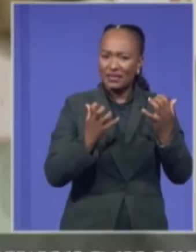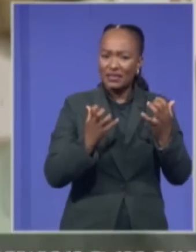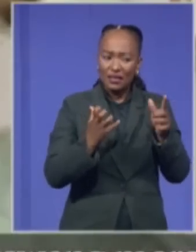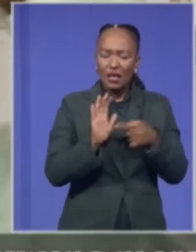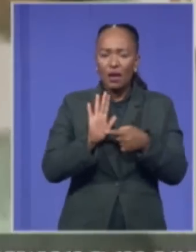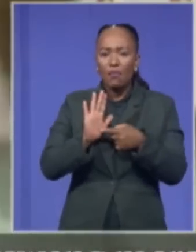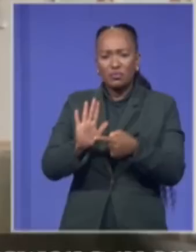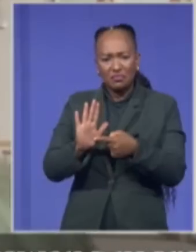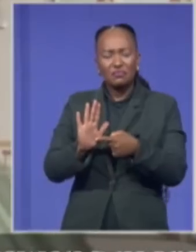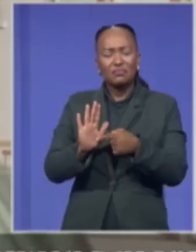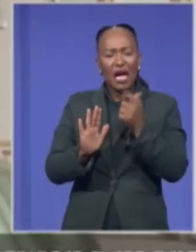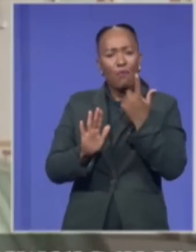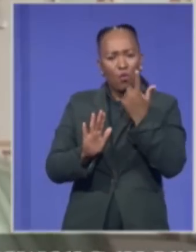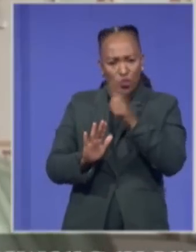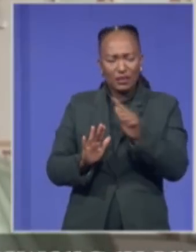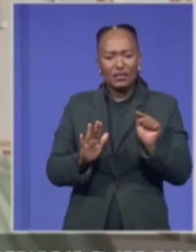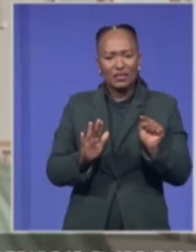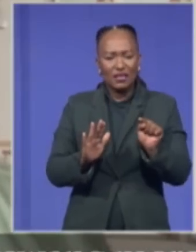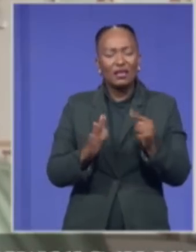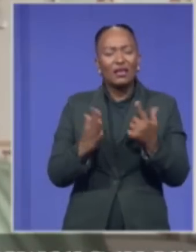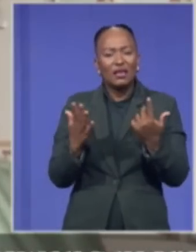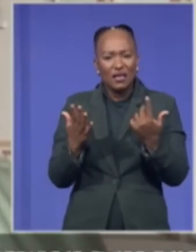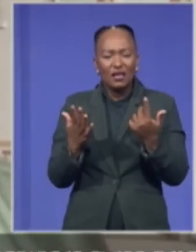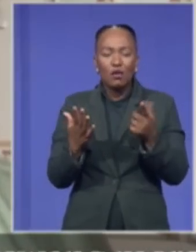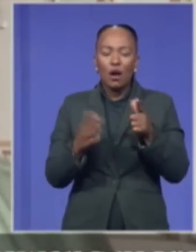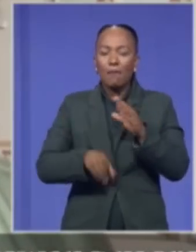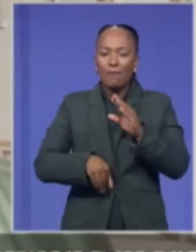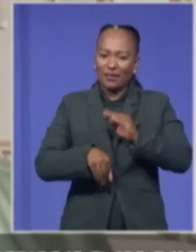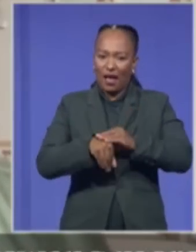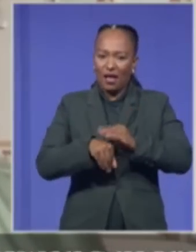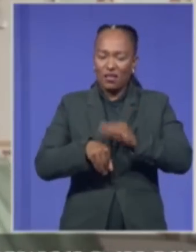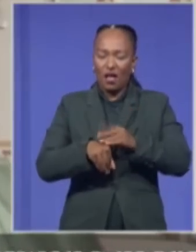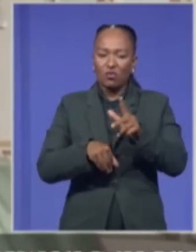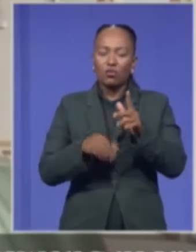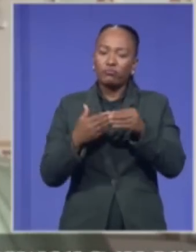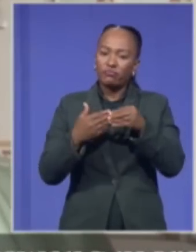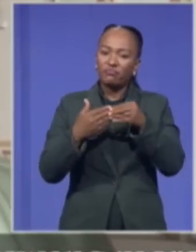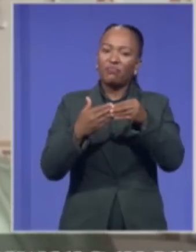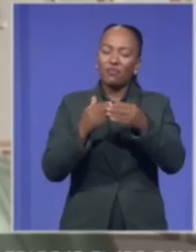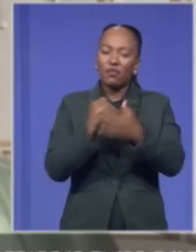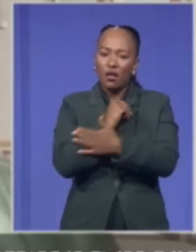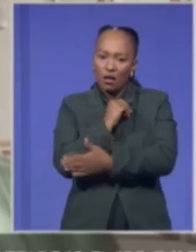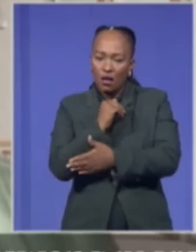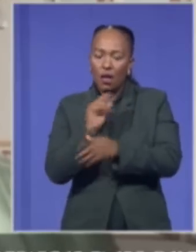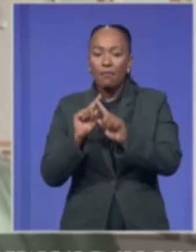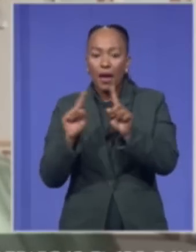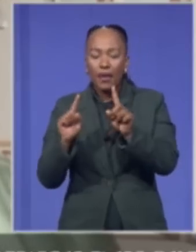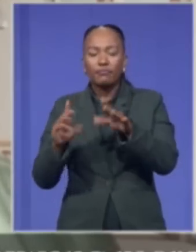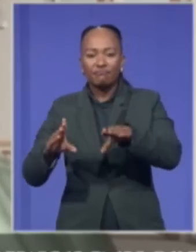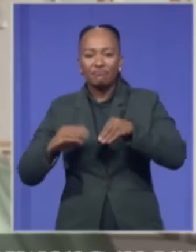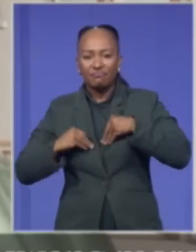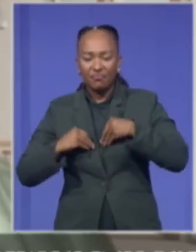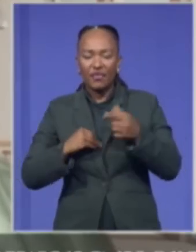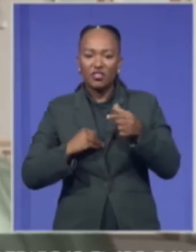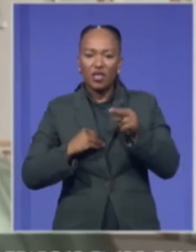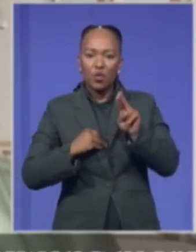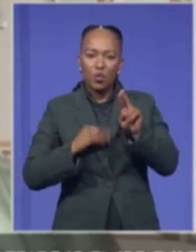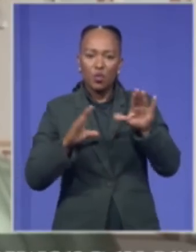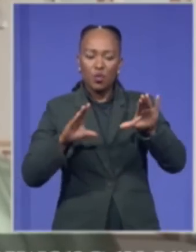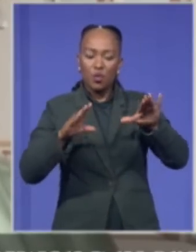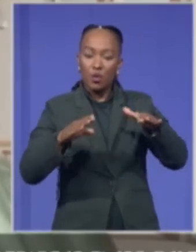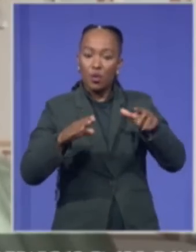botse gore ba na le mathata a go buša setšhaba although I acknowledge gore this GNU e tlile